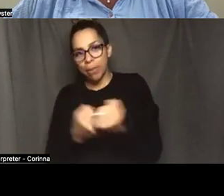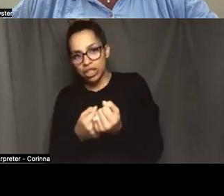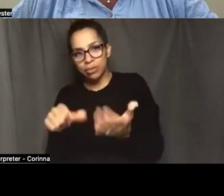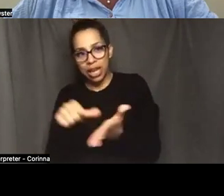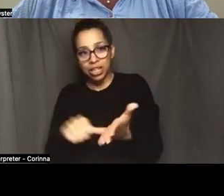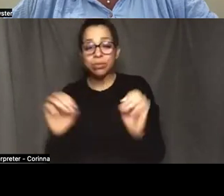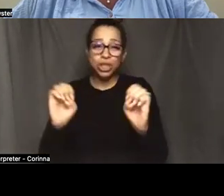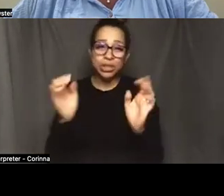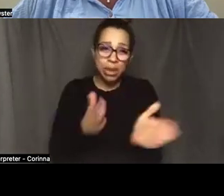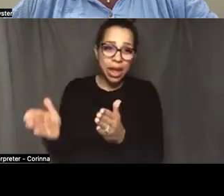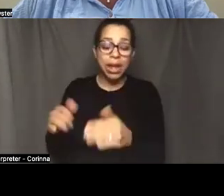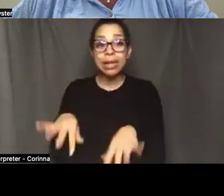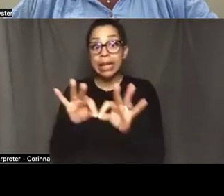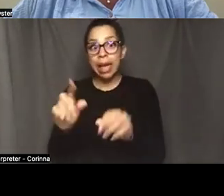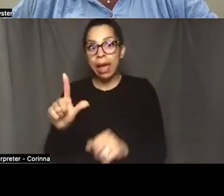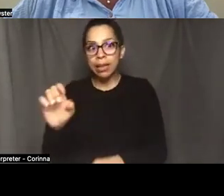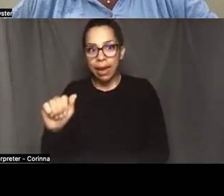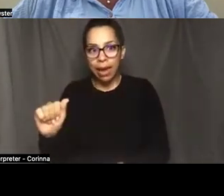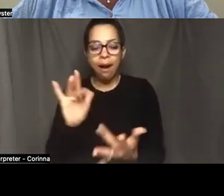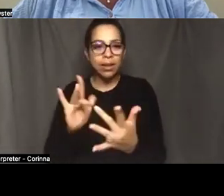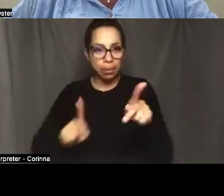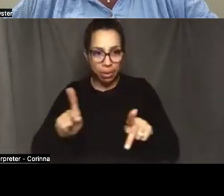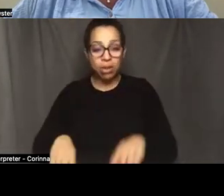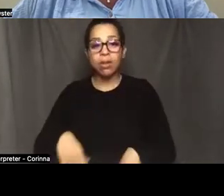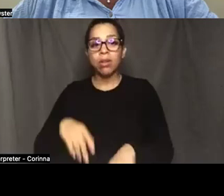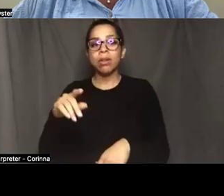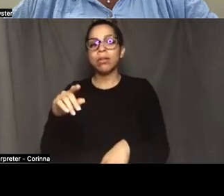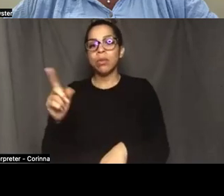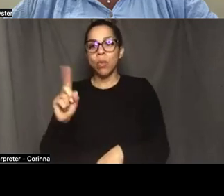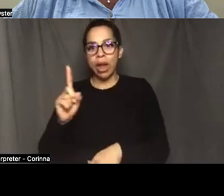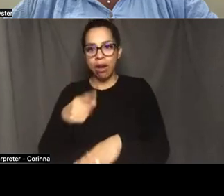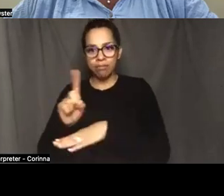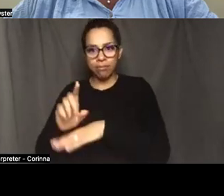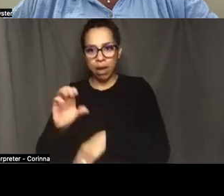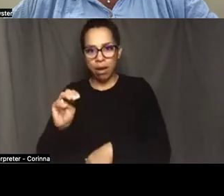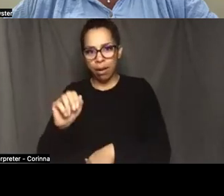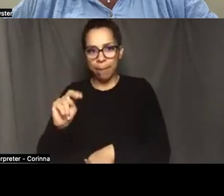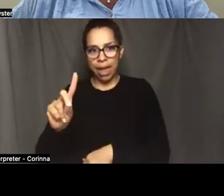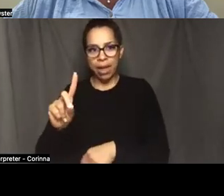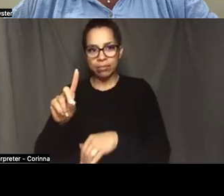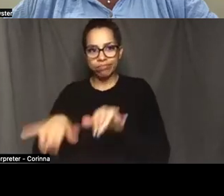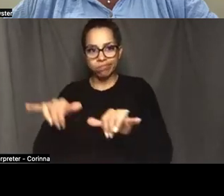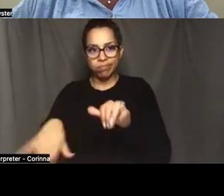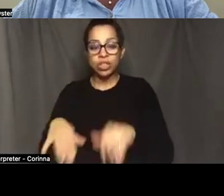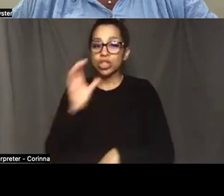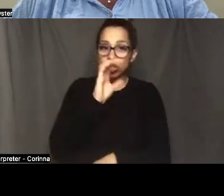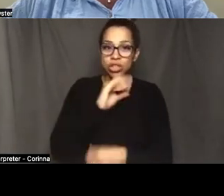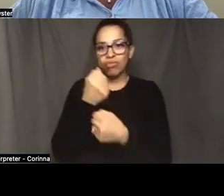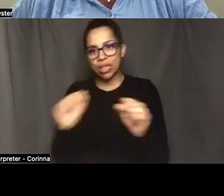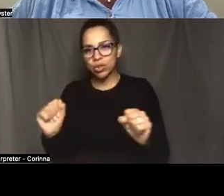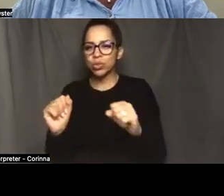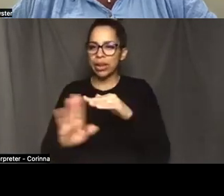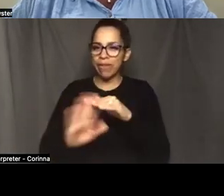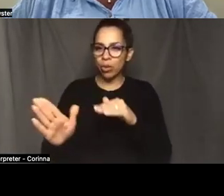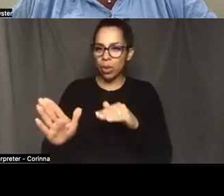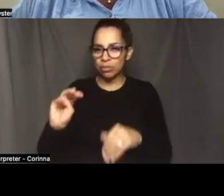LEA contacts, command posts, and search and rescue and evacuation maps. Next slide, please.